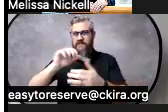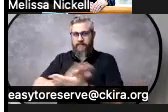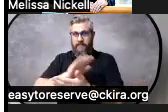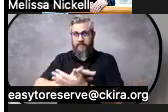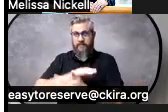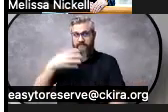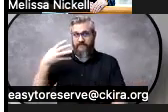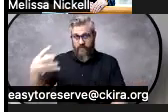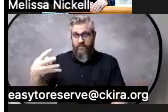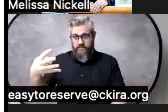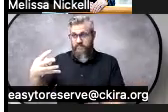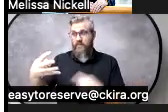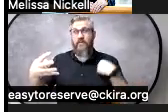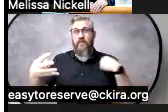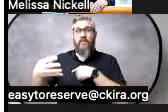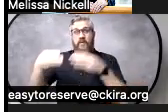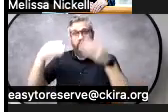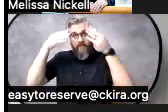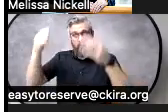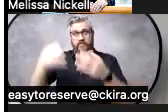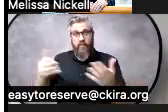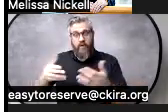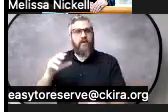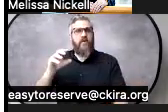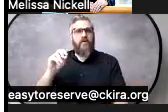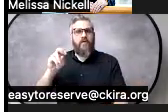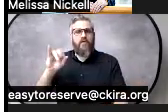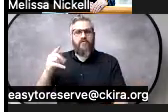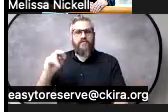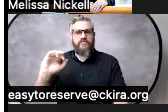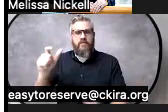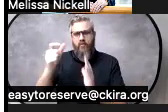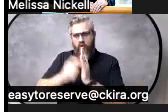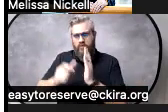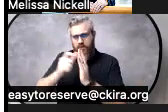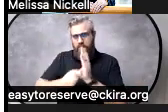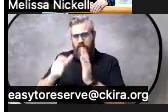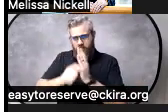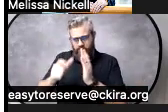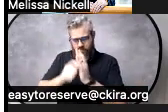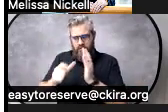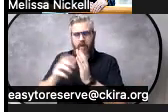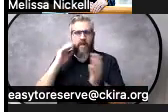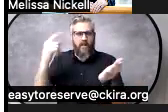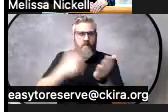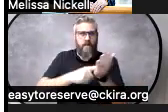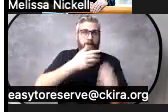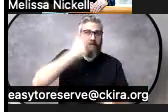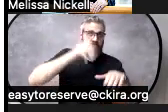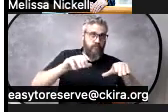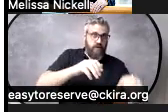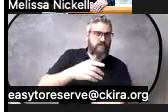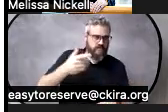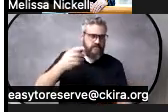those, we will concentrate on original articles. I will then discuss in detail the best and worst practices for oral and